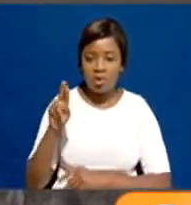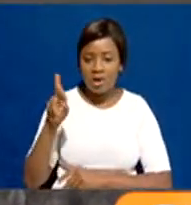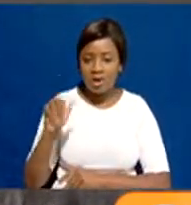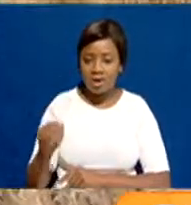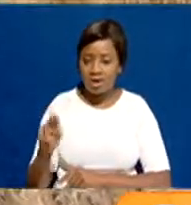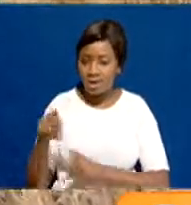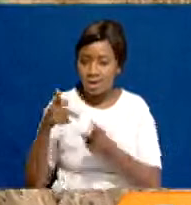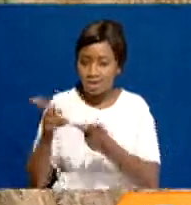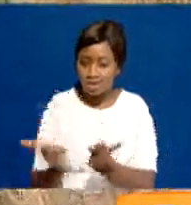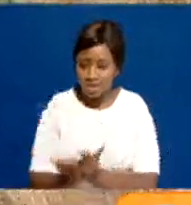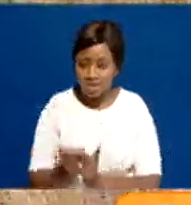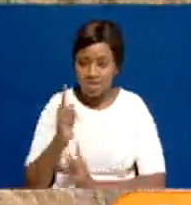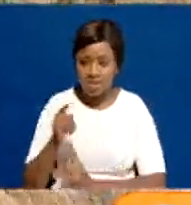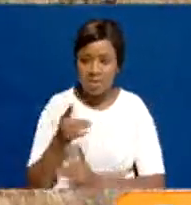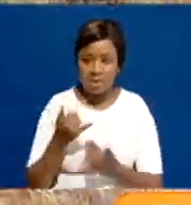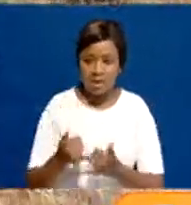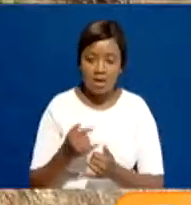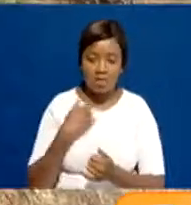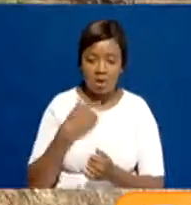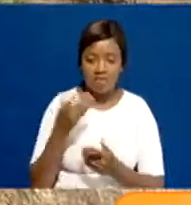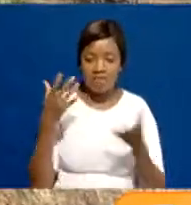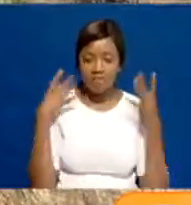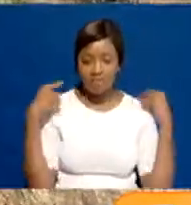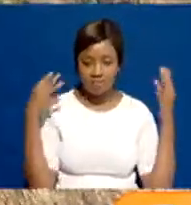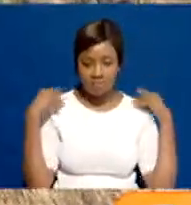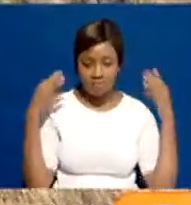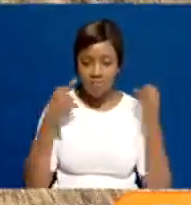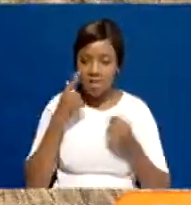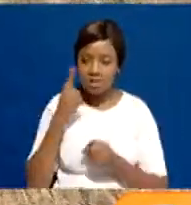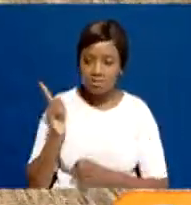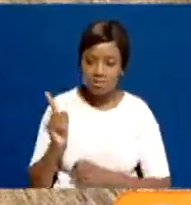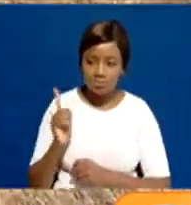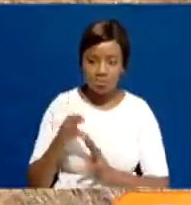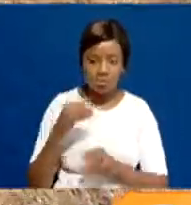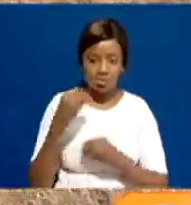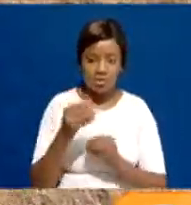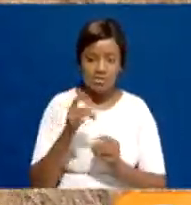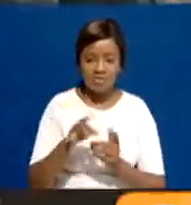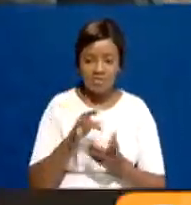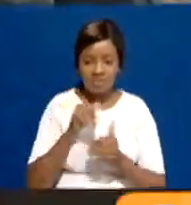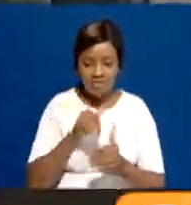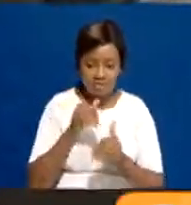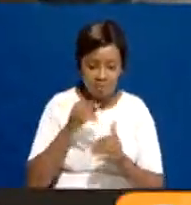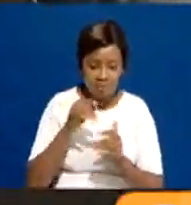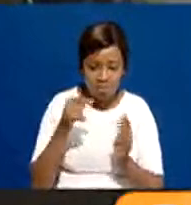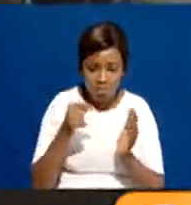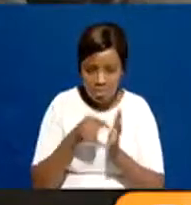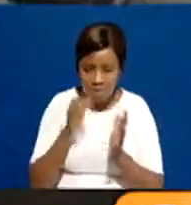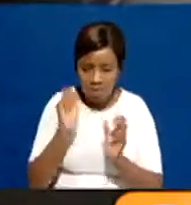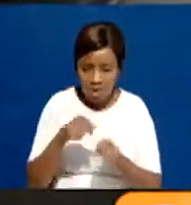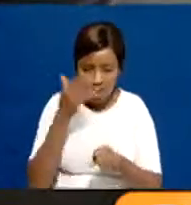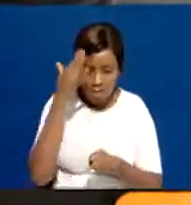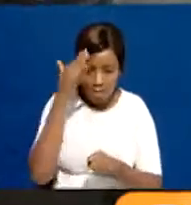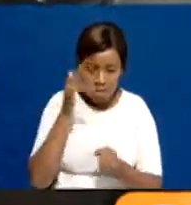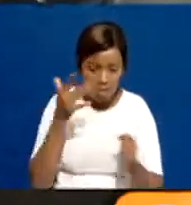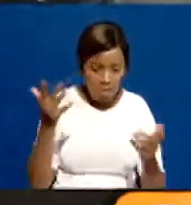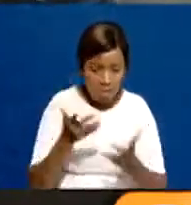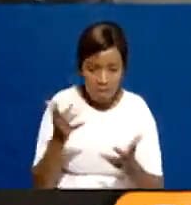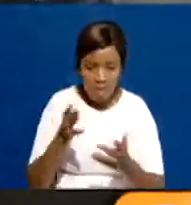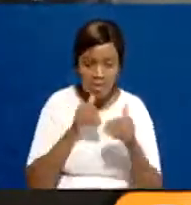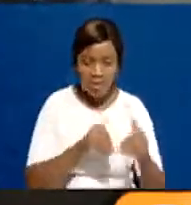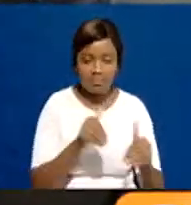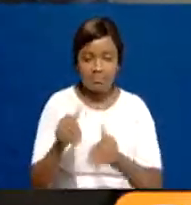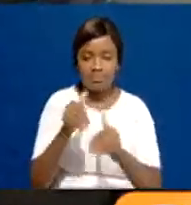is currently undertaking a rhino ear notching and fitting of transmitters at Lewa Wildlife Conservancy. The exercise that is spearheaded by the